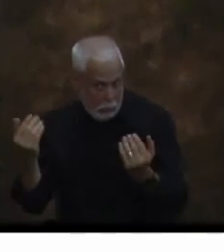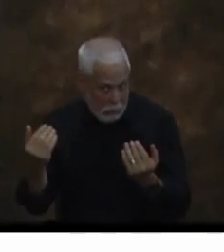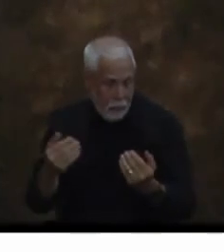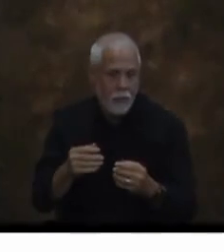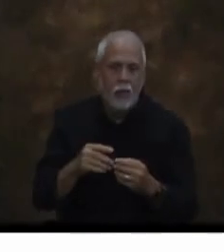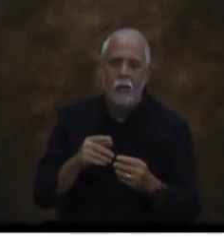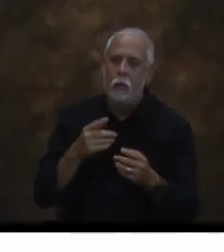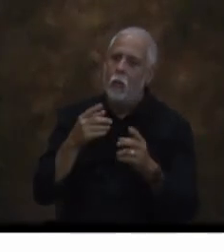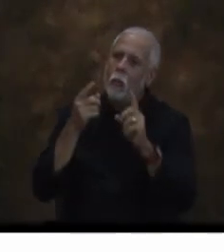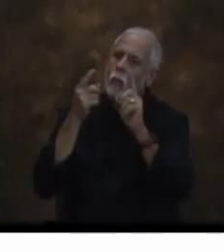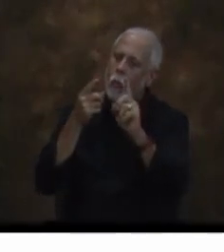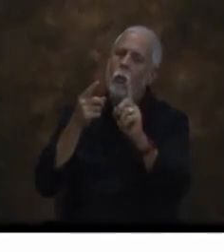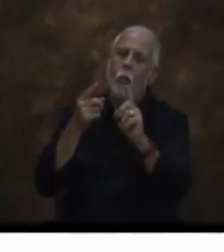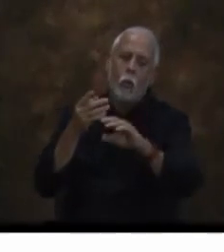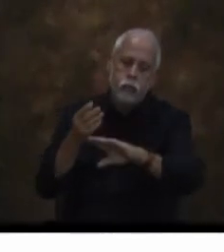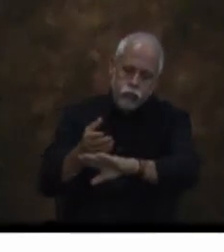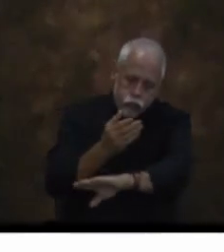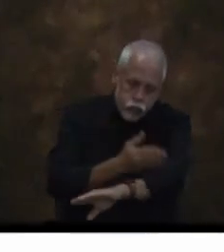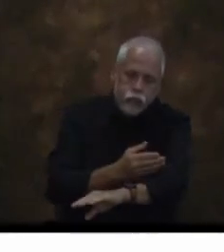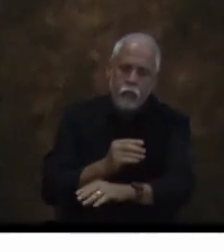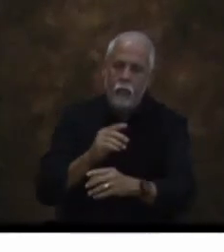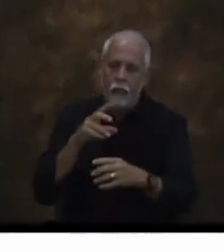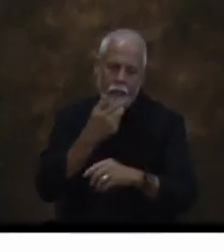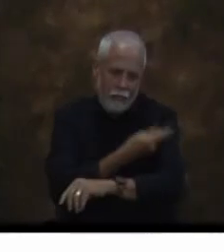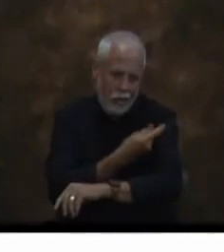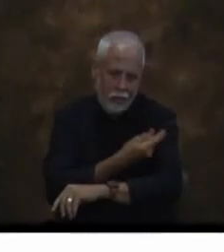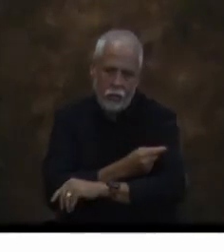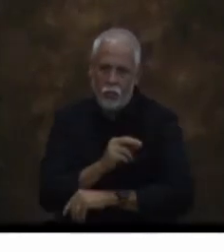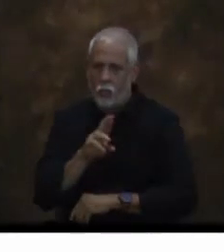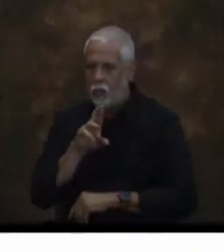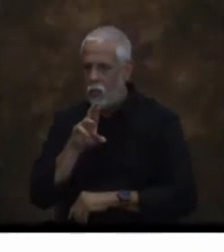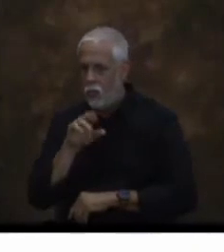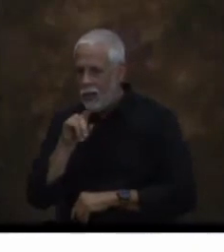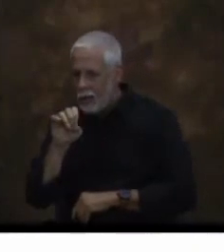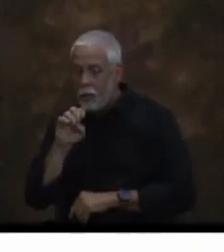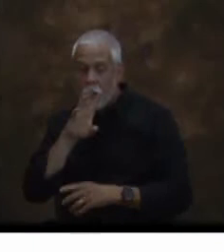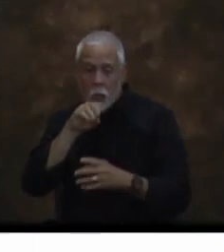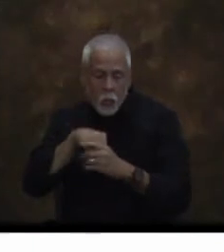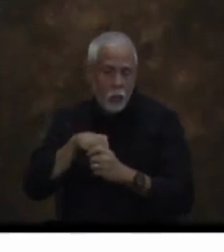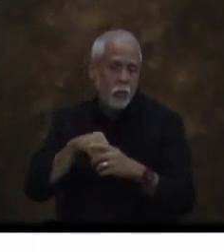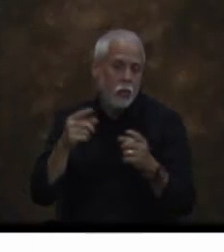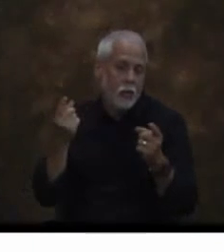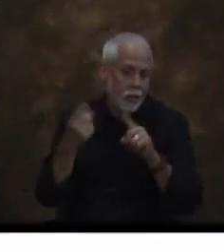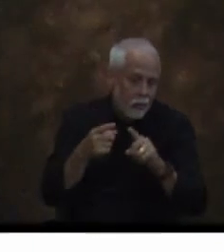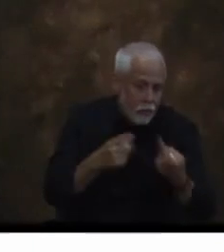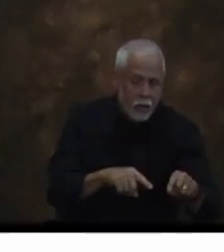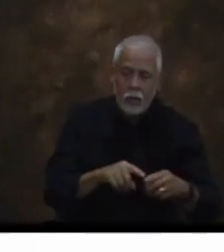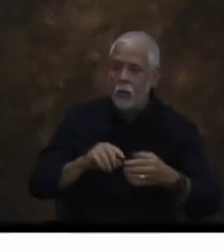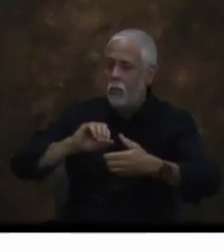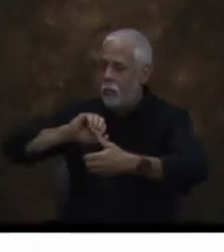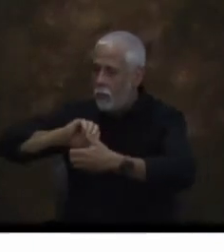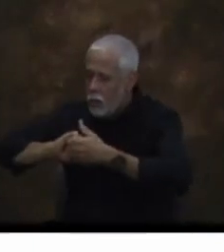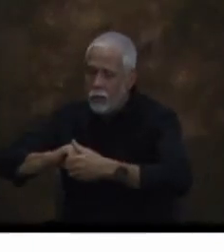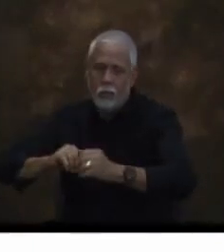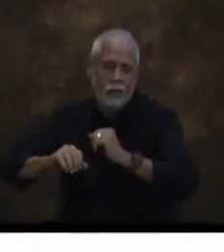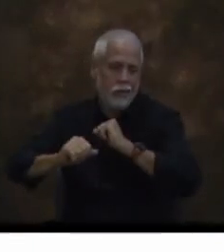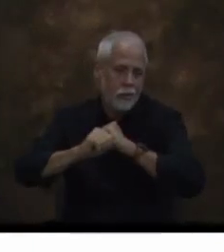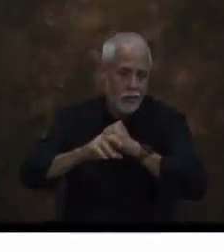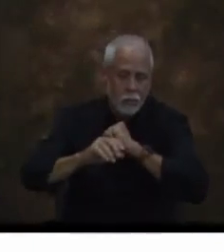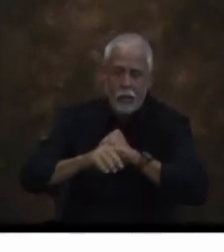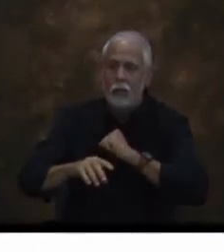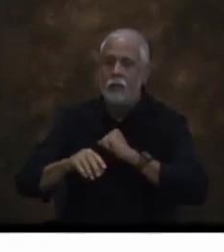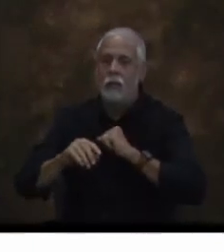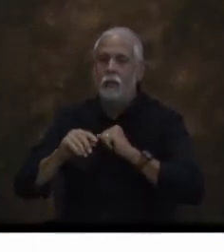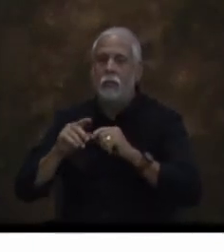efforts here are to increase vaccination rates that will include events, partnerships, and campaign tactics, including additional vaccination